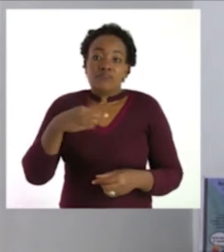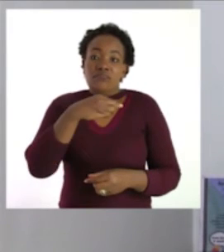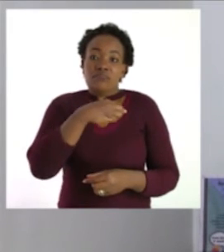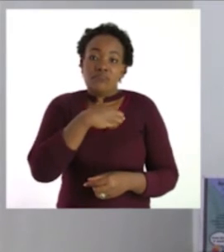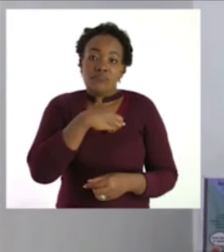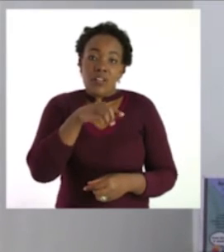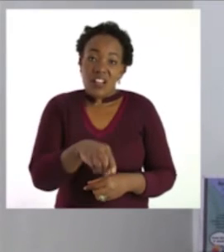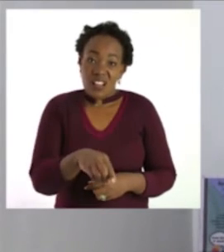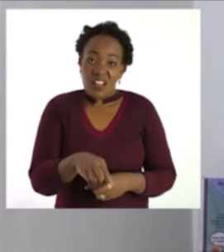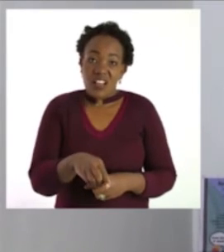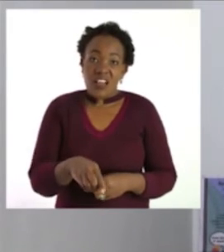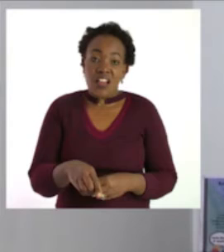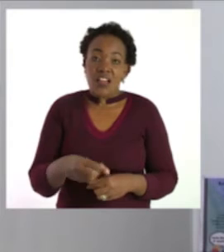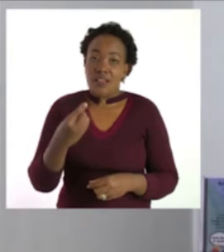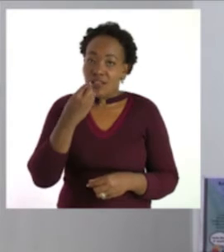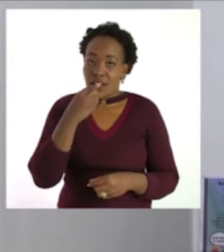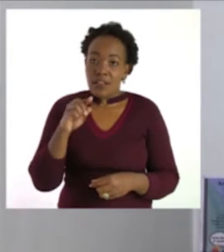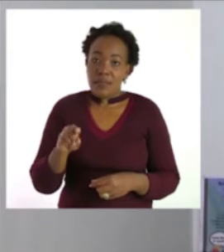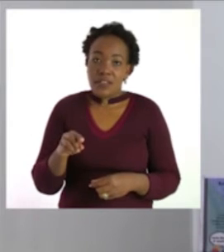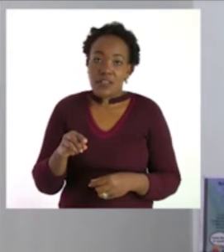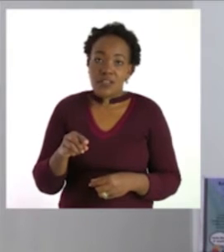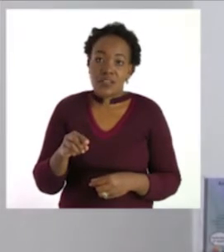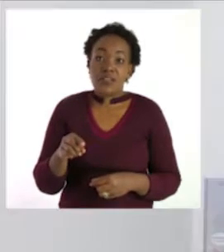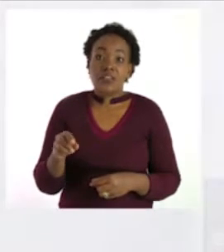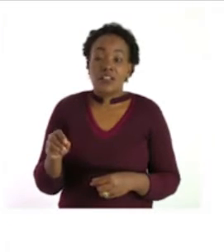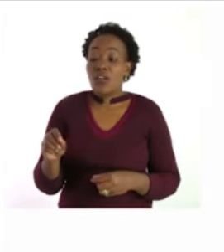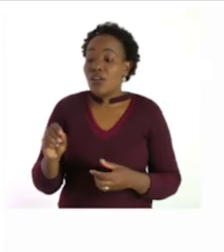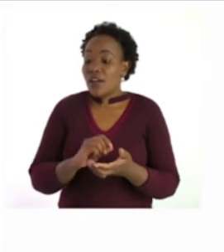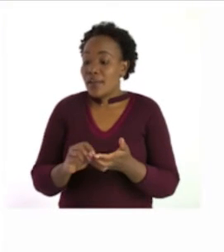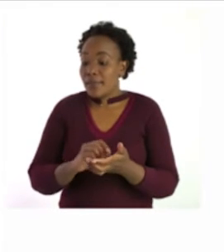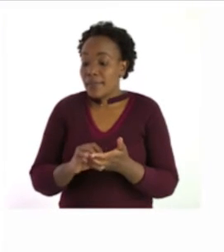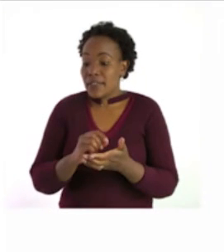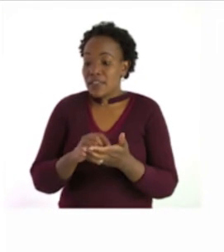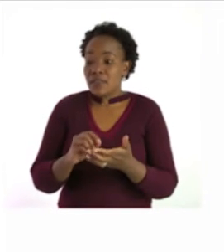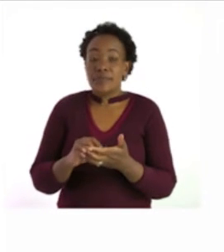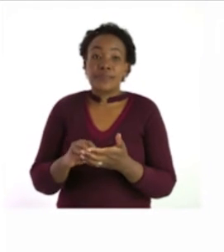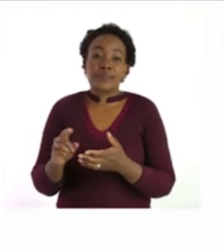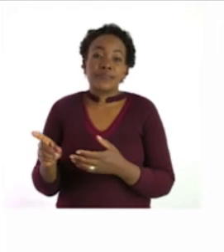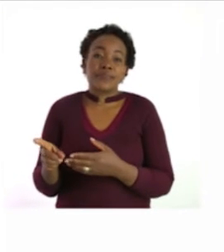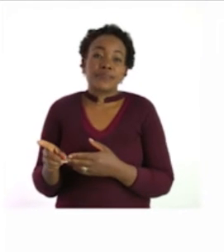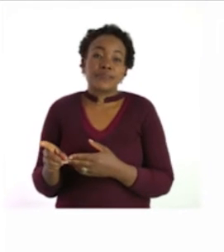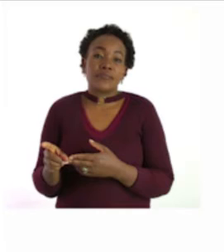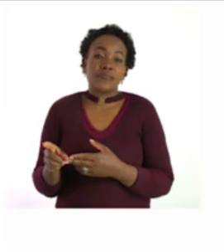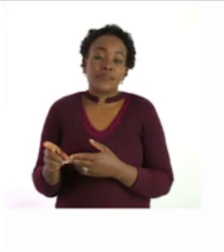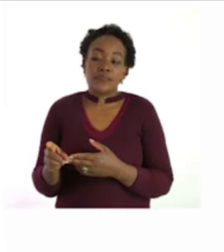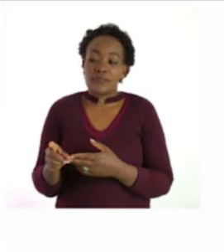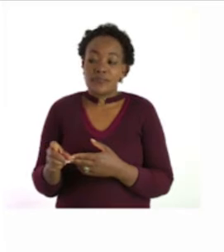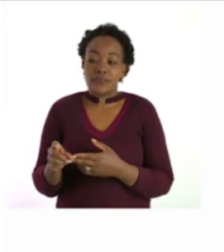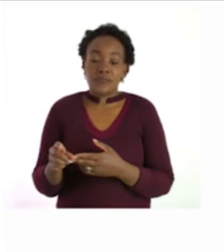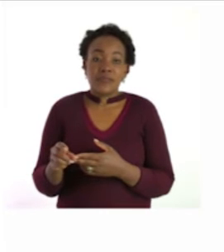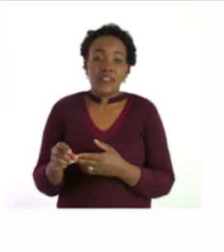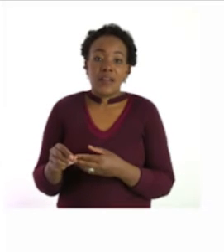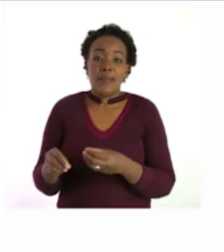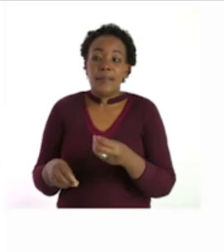your booklet. You can also correct yours. Good. Correct it. Write pencils